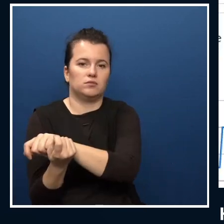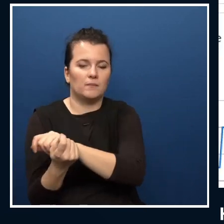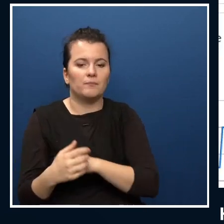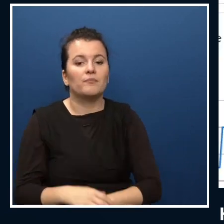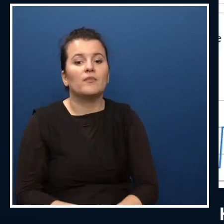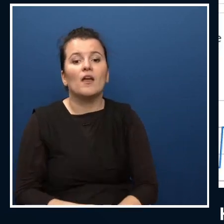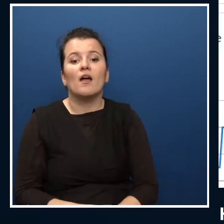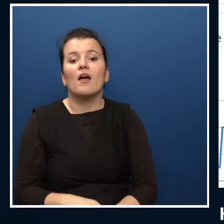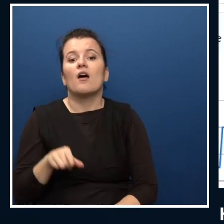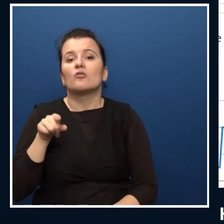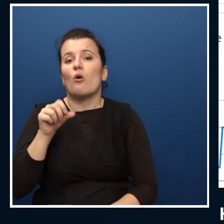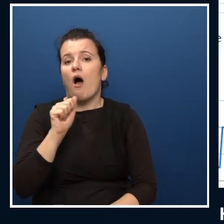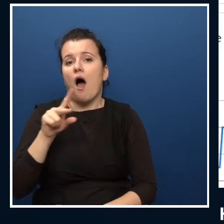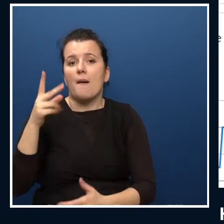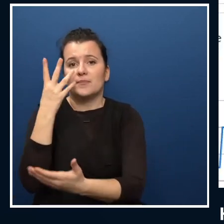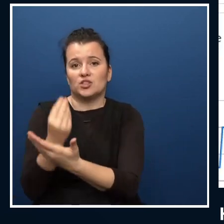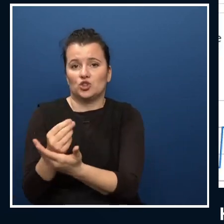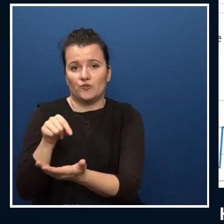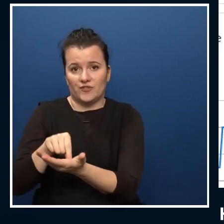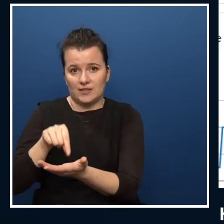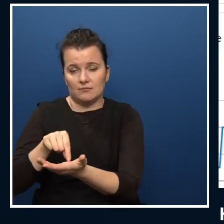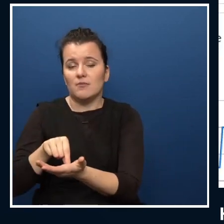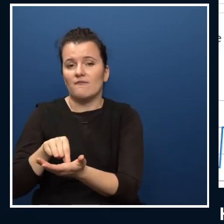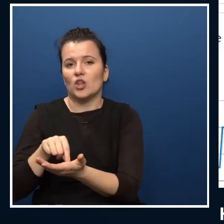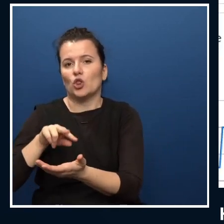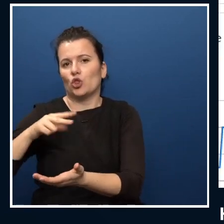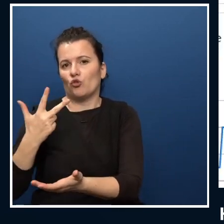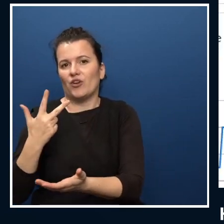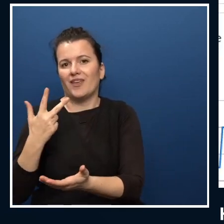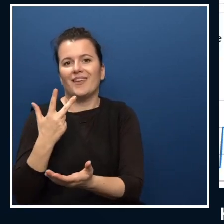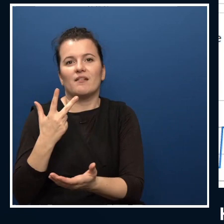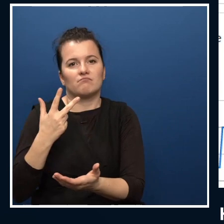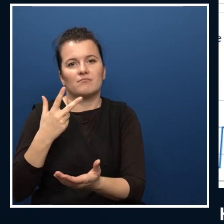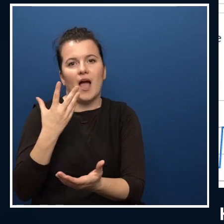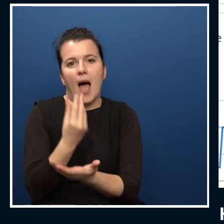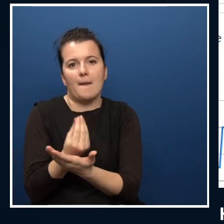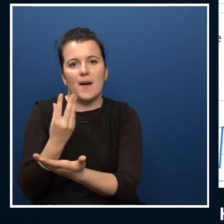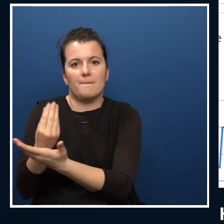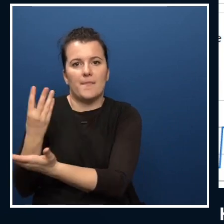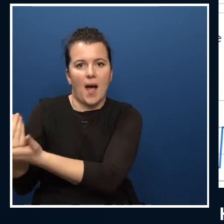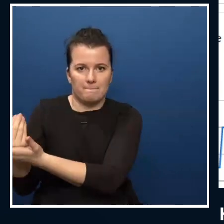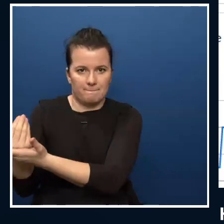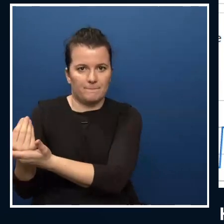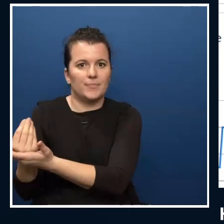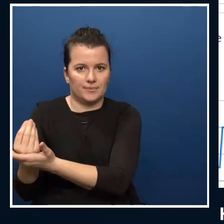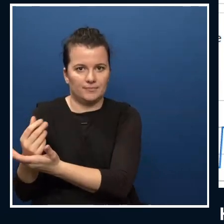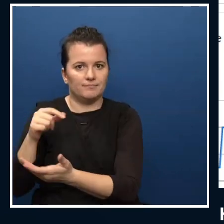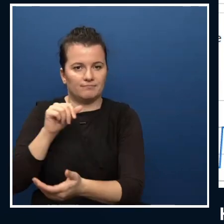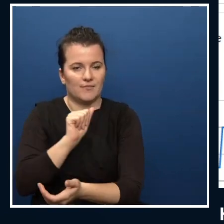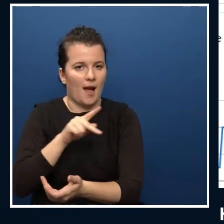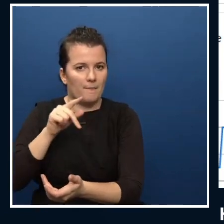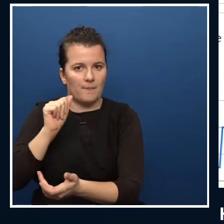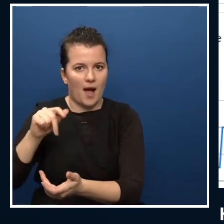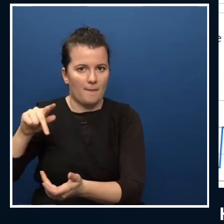service. I know that the folks who watch Azure Thursday probably know this, but it's an important reminder. You don't have to